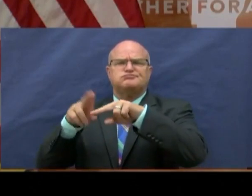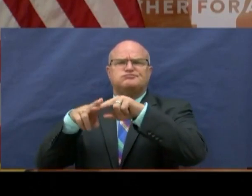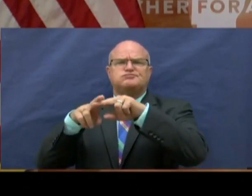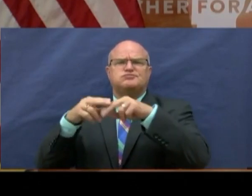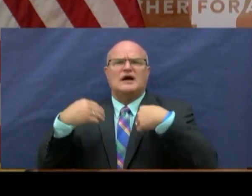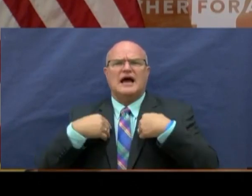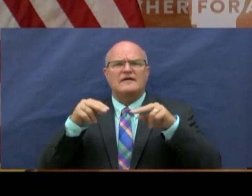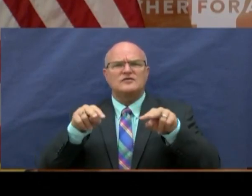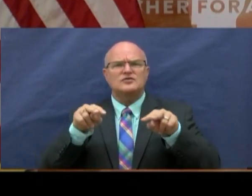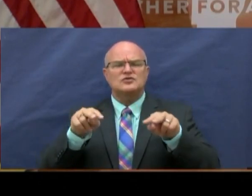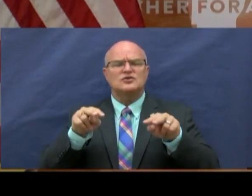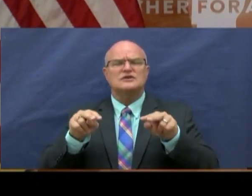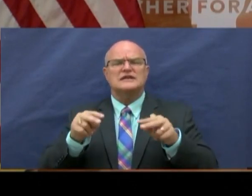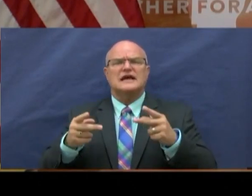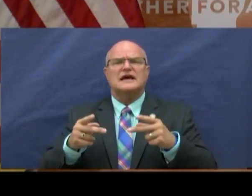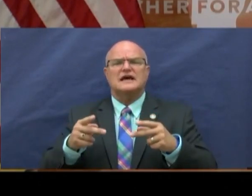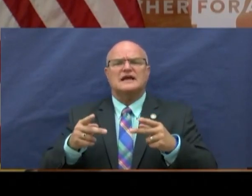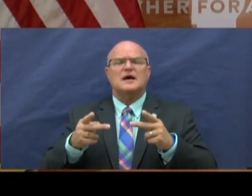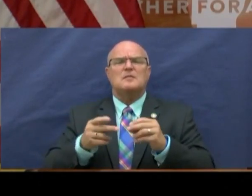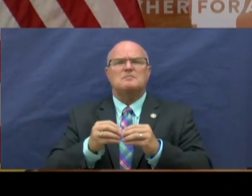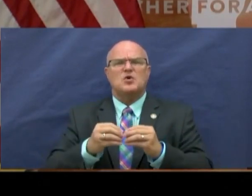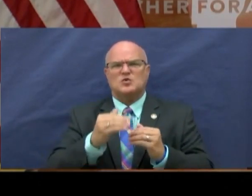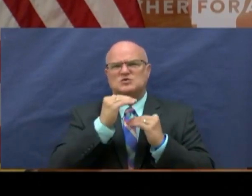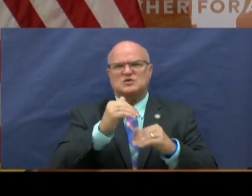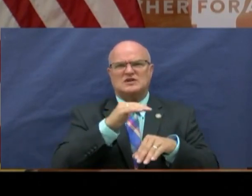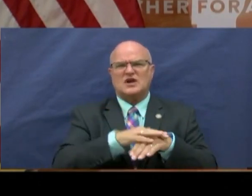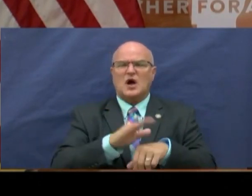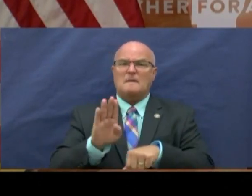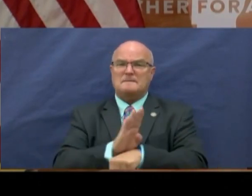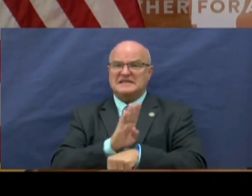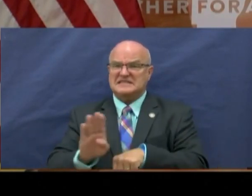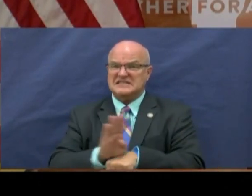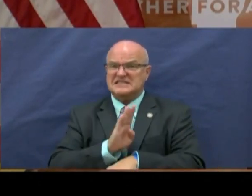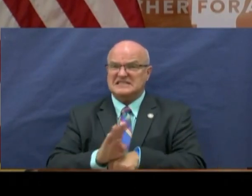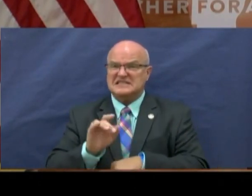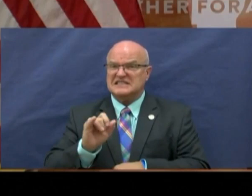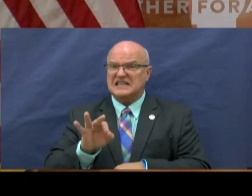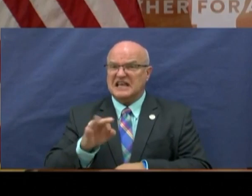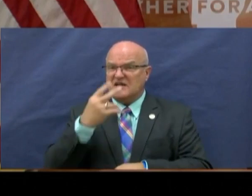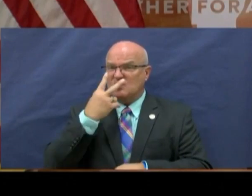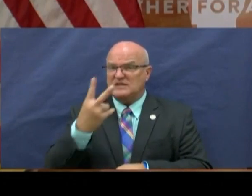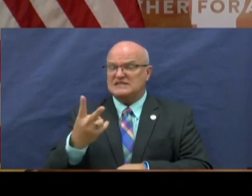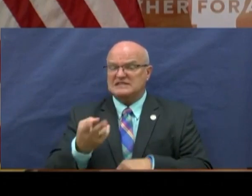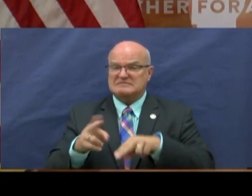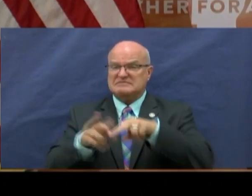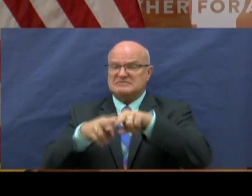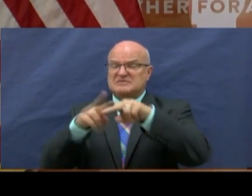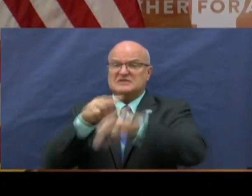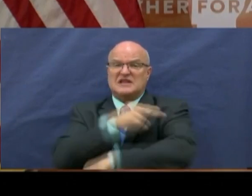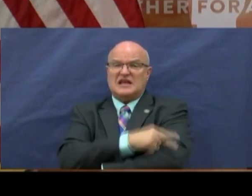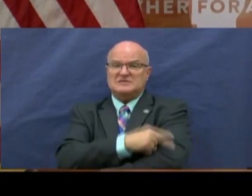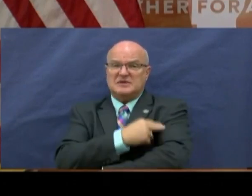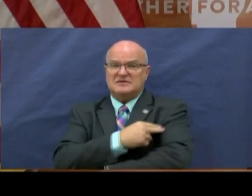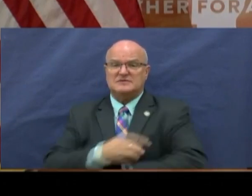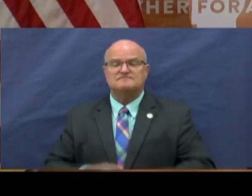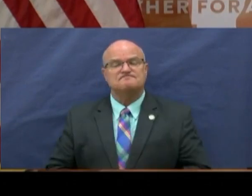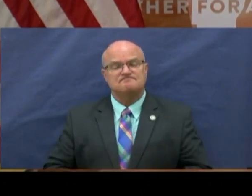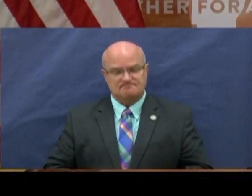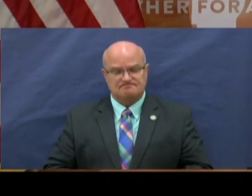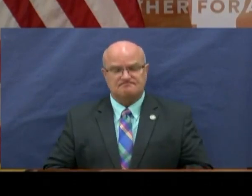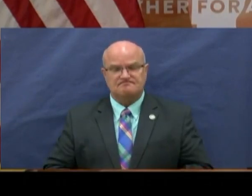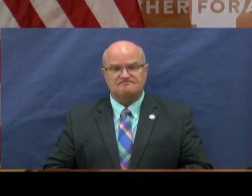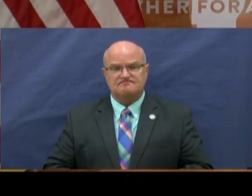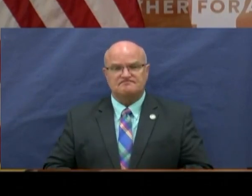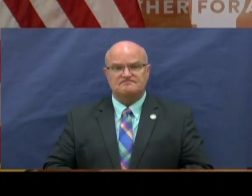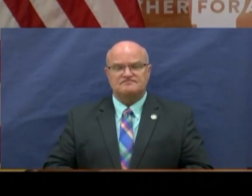looked at placing more restrictions on businesses if we see a big increase still? No,